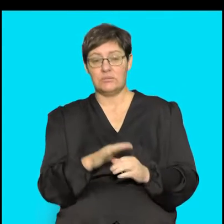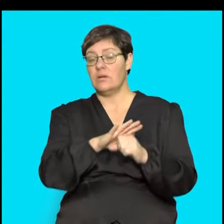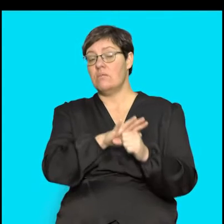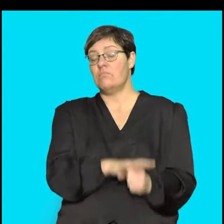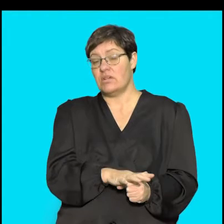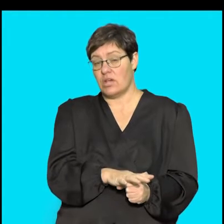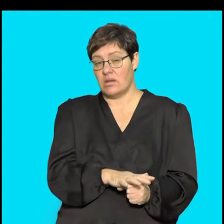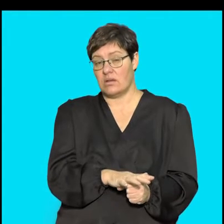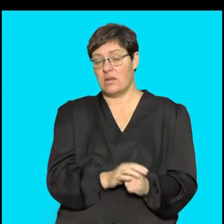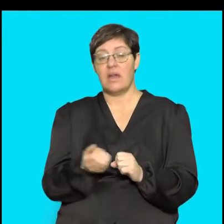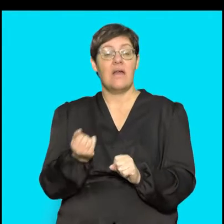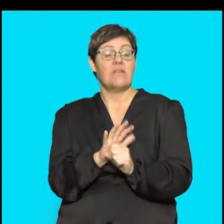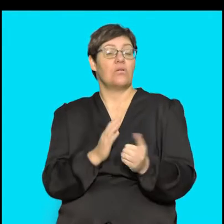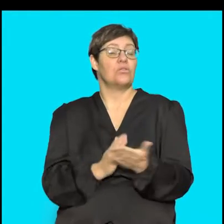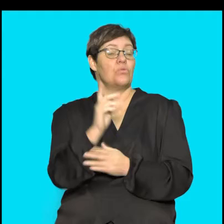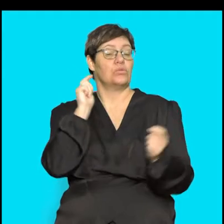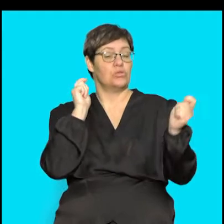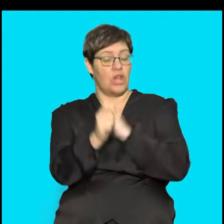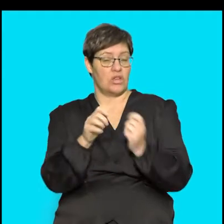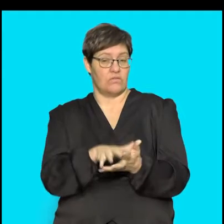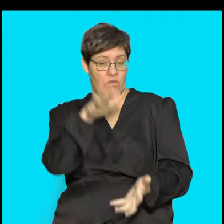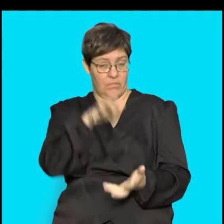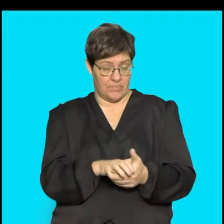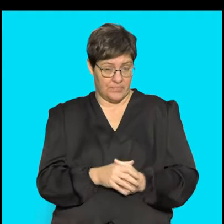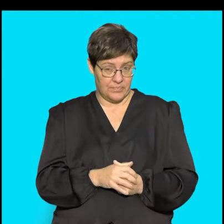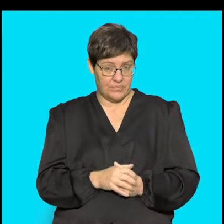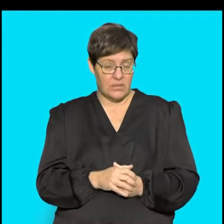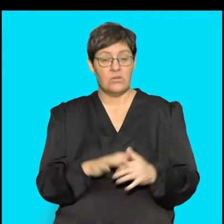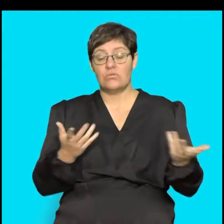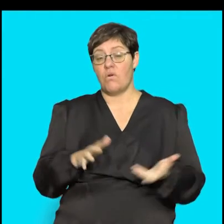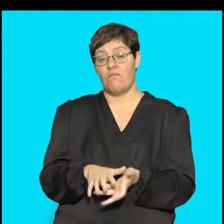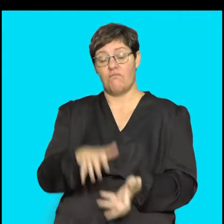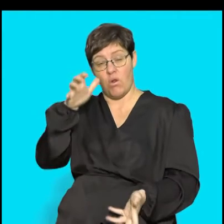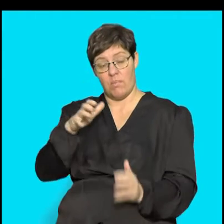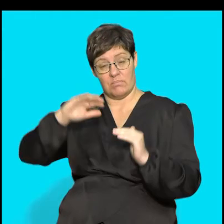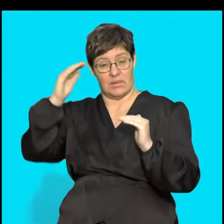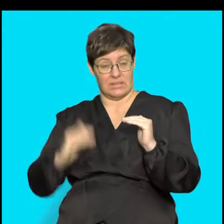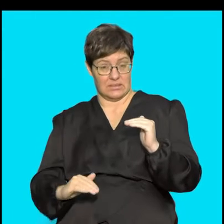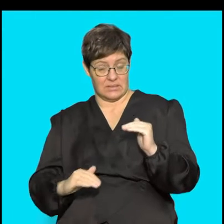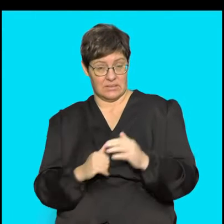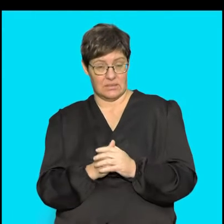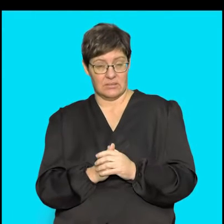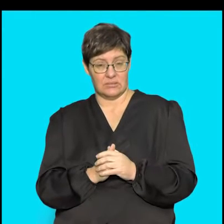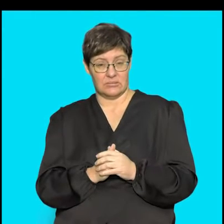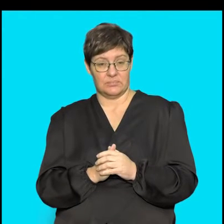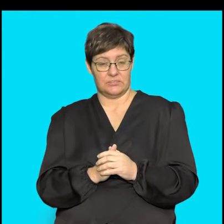the pressure is affected by the change in volume. So if the volume is